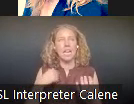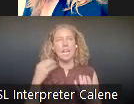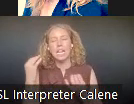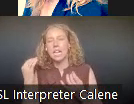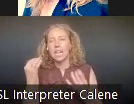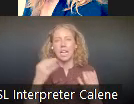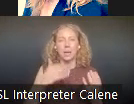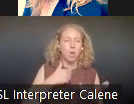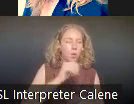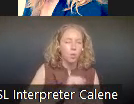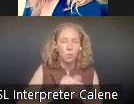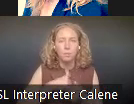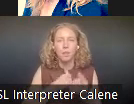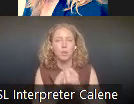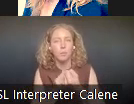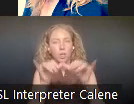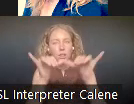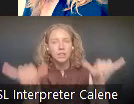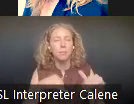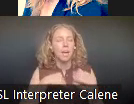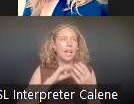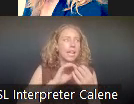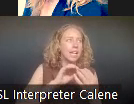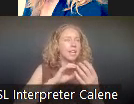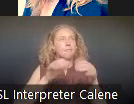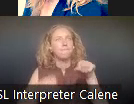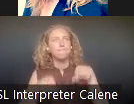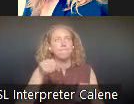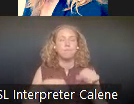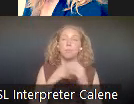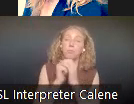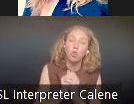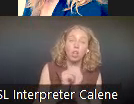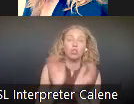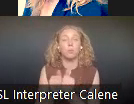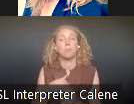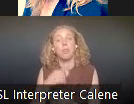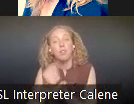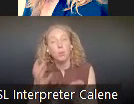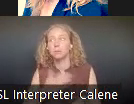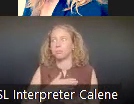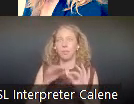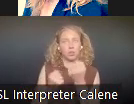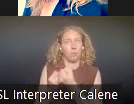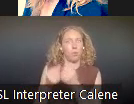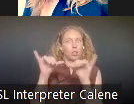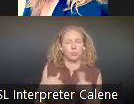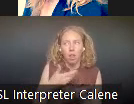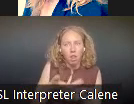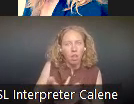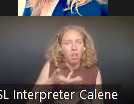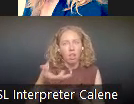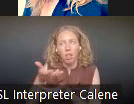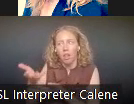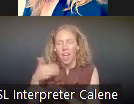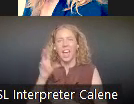system. I went back and forth in my mind. I prayed about it. I talked to my therapist about it. I did all these things to process